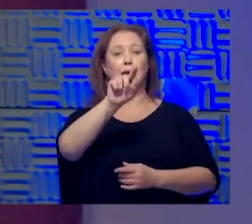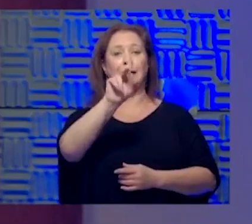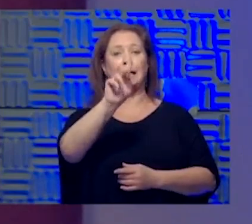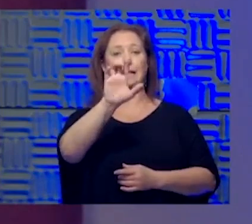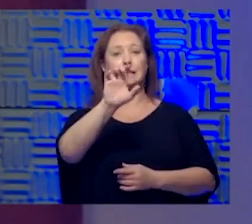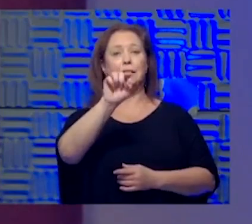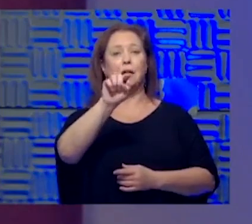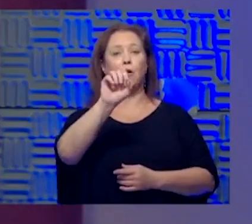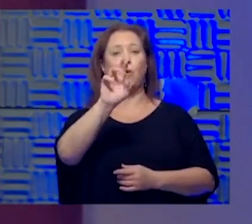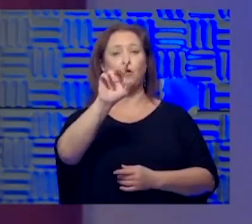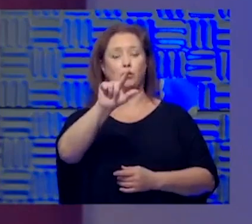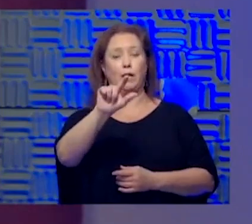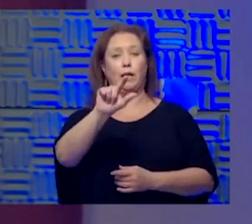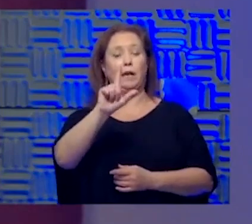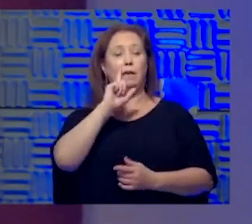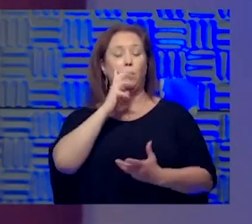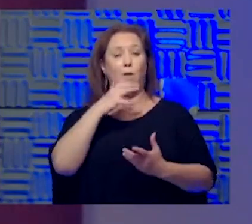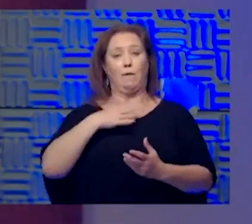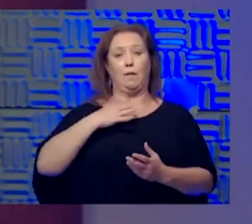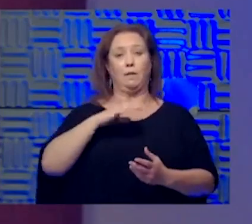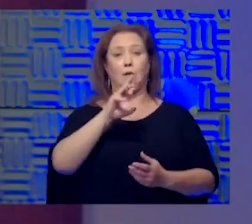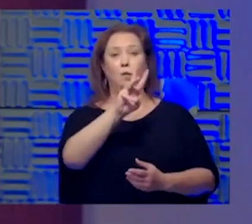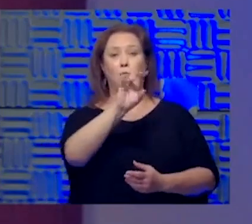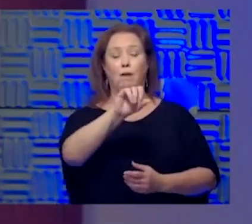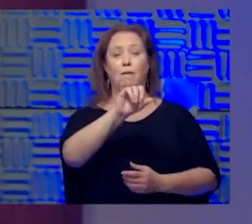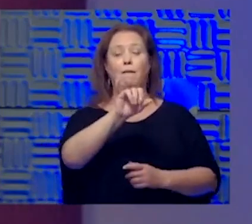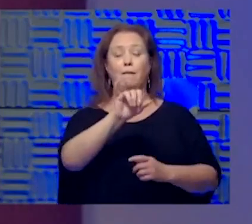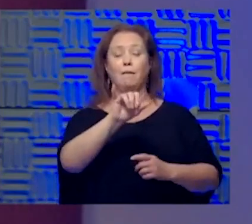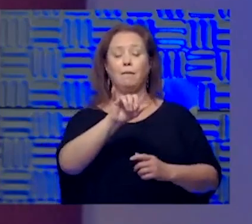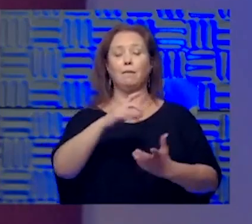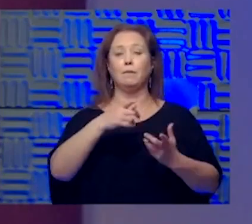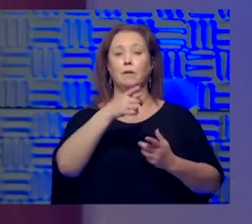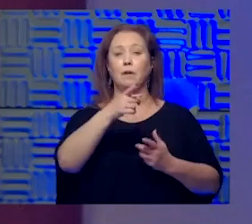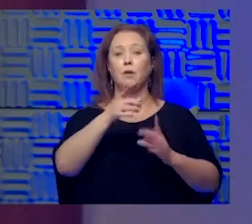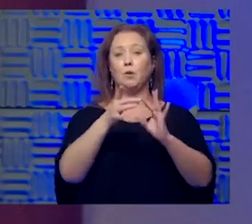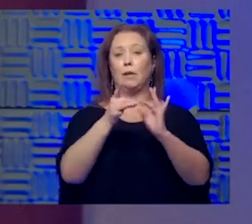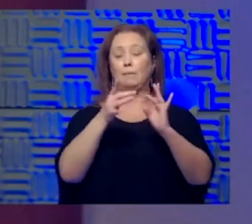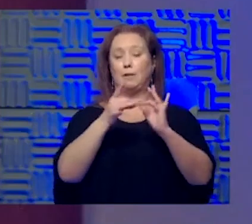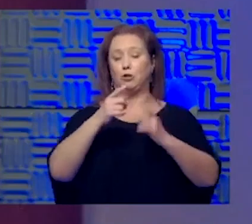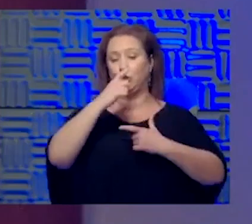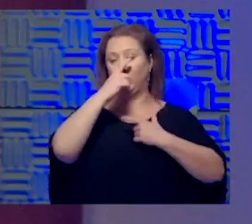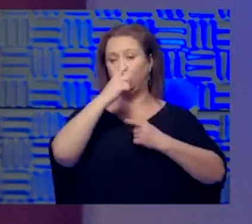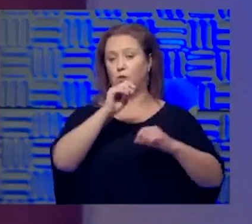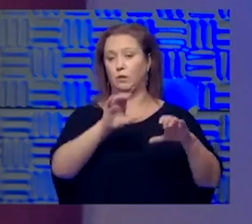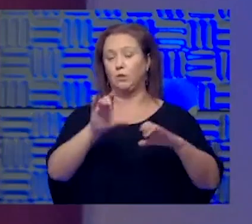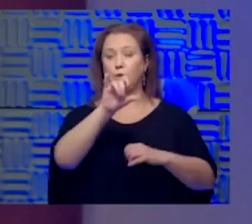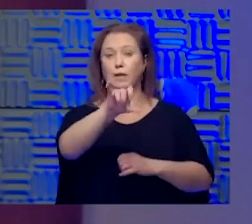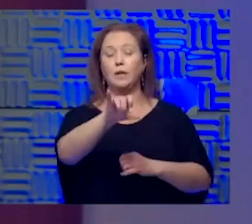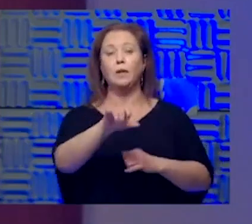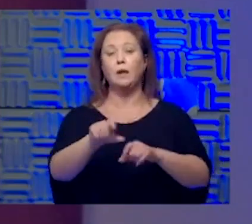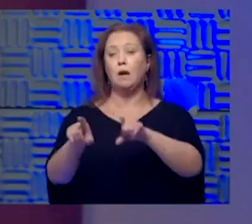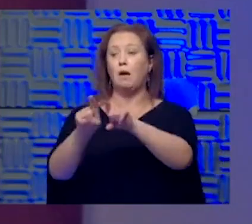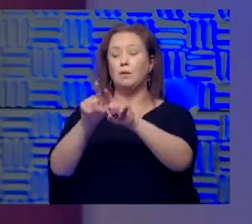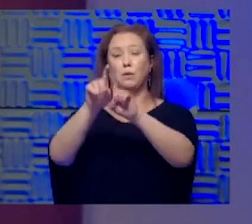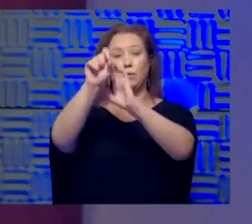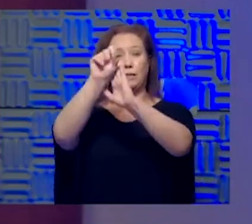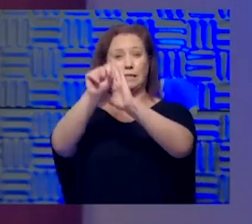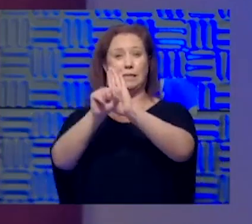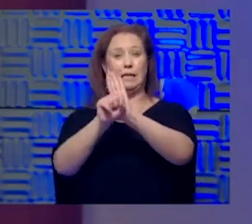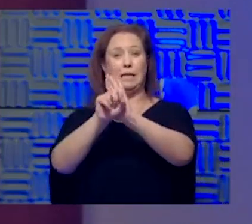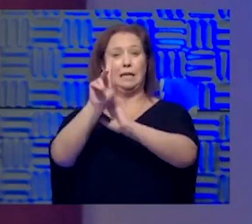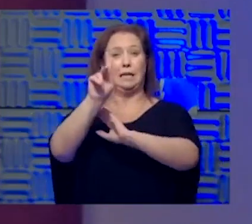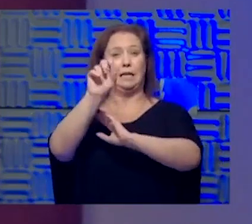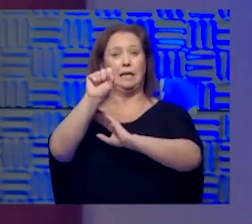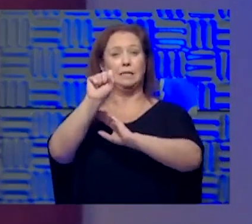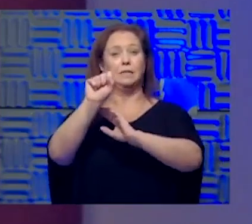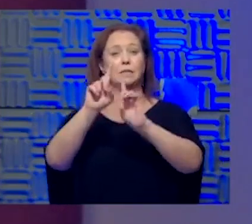who want to do things in Wyandotte. They can go there. They can mention that they're interested in that. And I also know that at the state, at Kansas Department